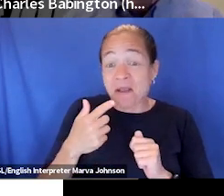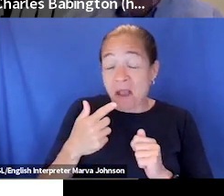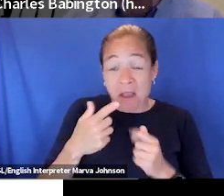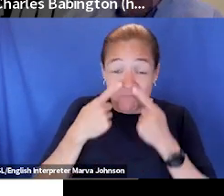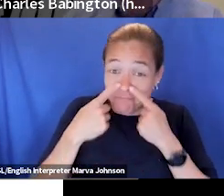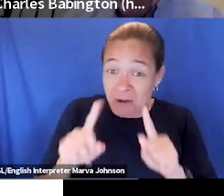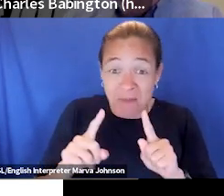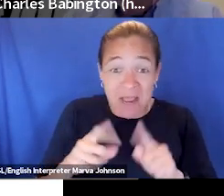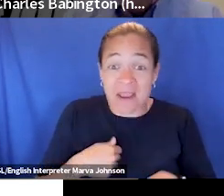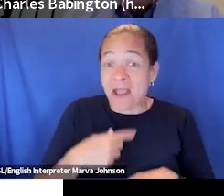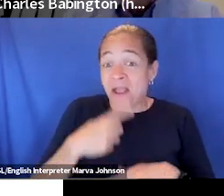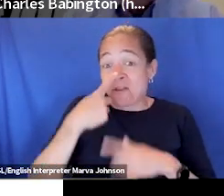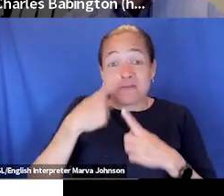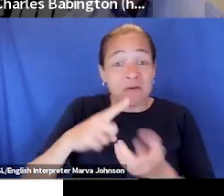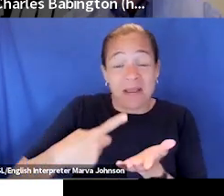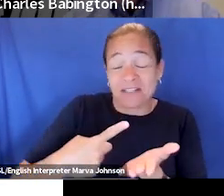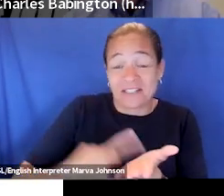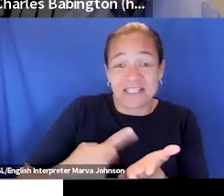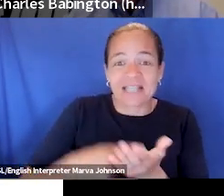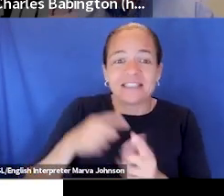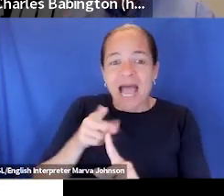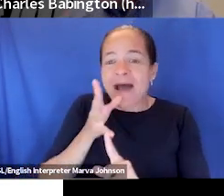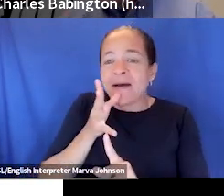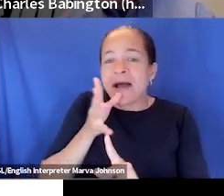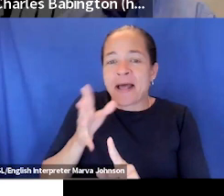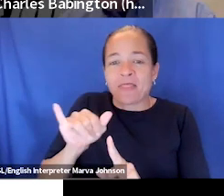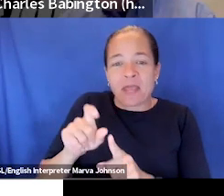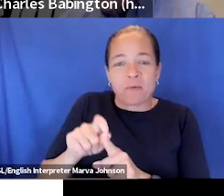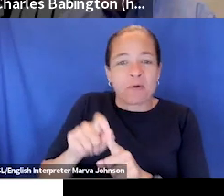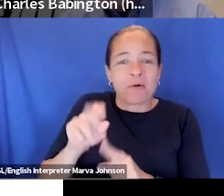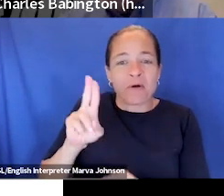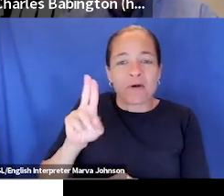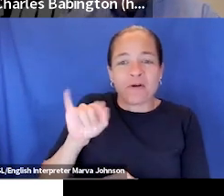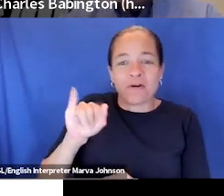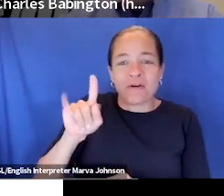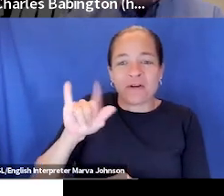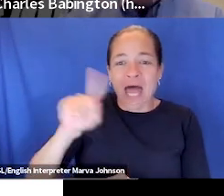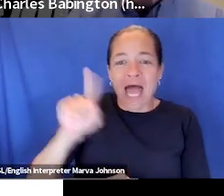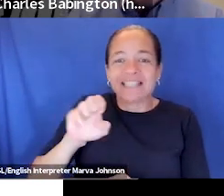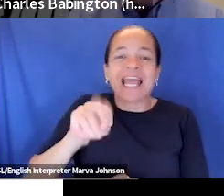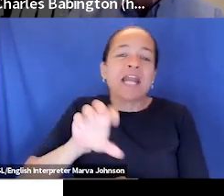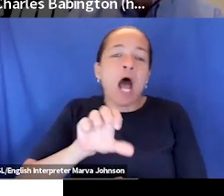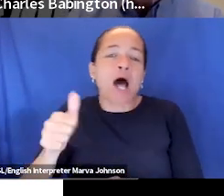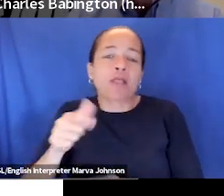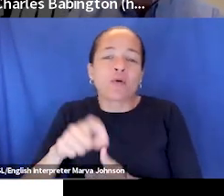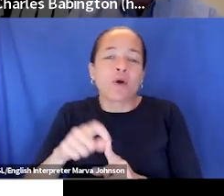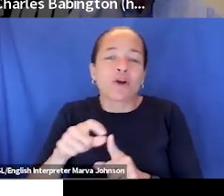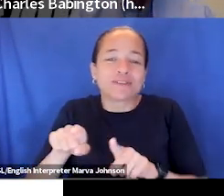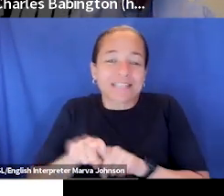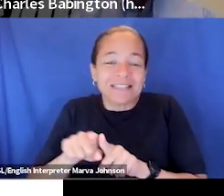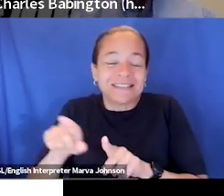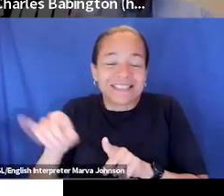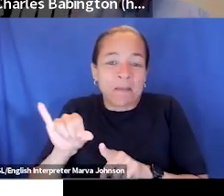to discuss. It's my least favorite word, and all the other words that are like that, the puffed up words.